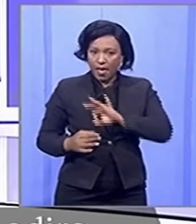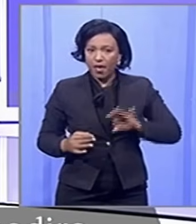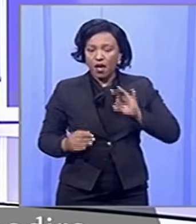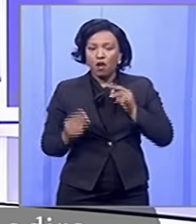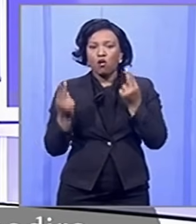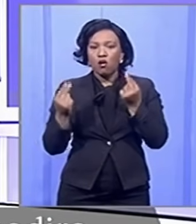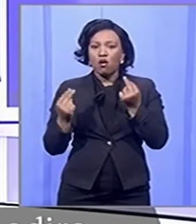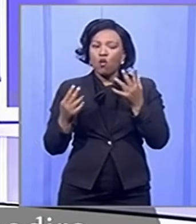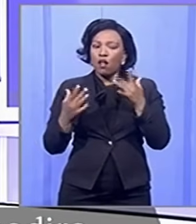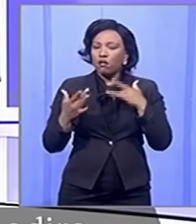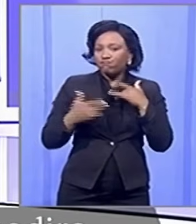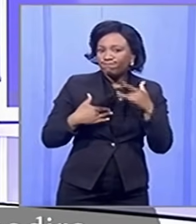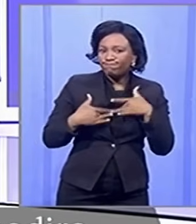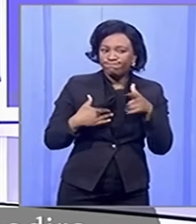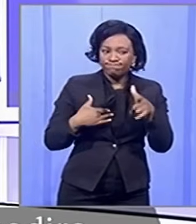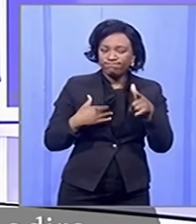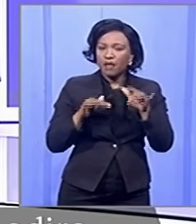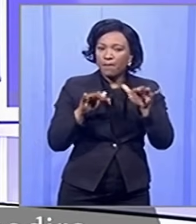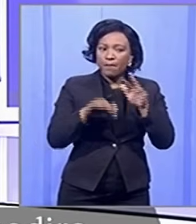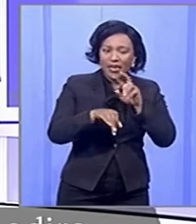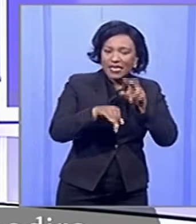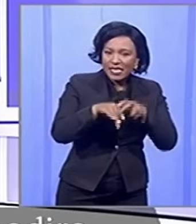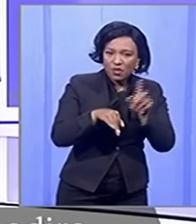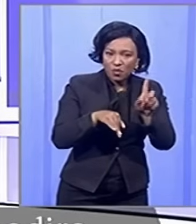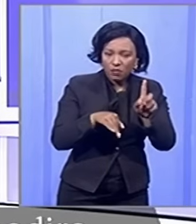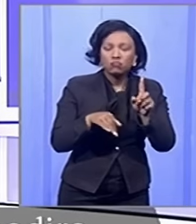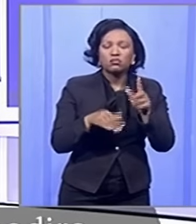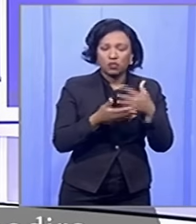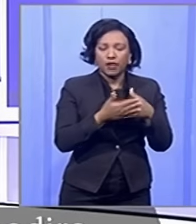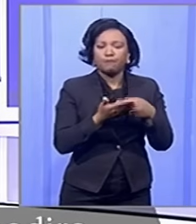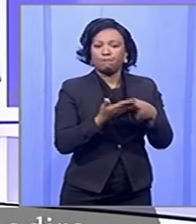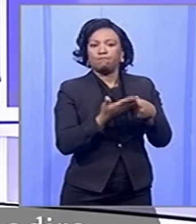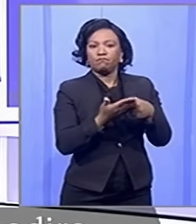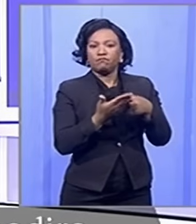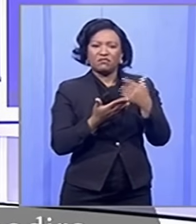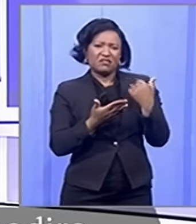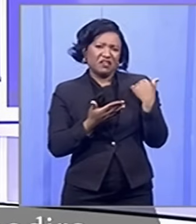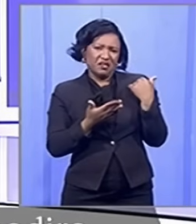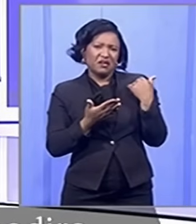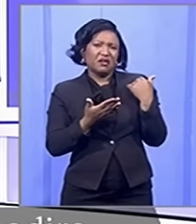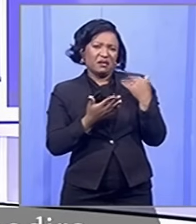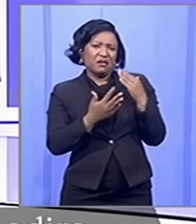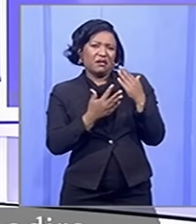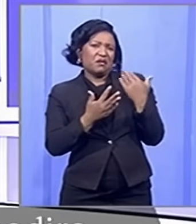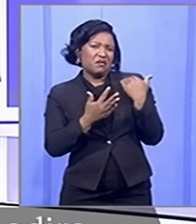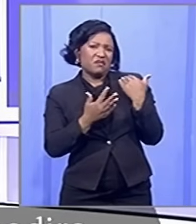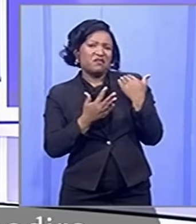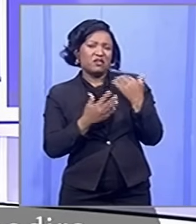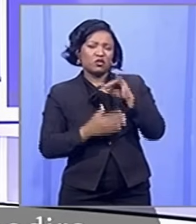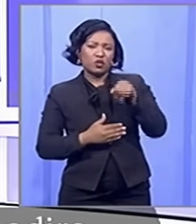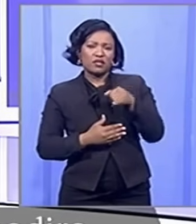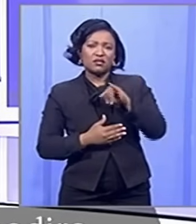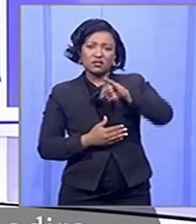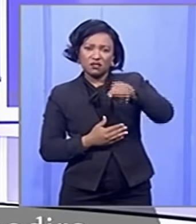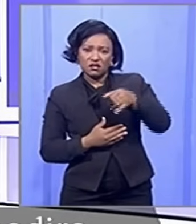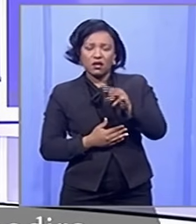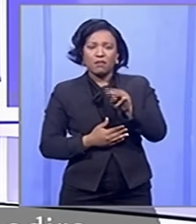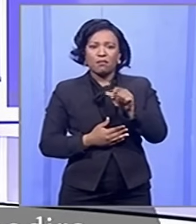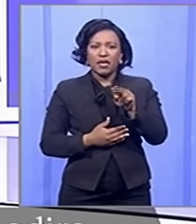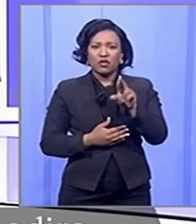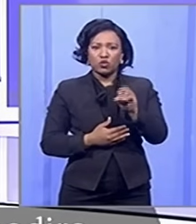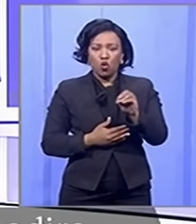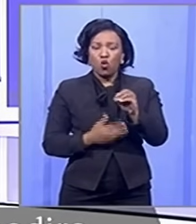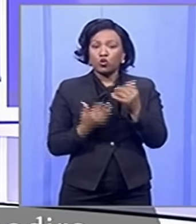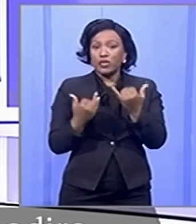dikgatlhego tša badudi. Se se diregile ka morago ga boipelaetšo bja khutšo ka Johannesburg Metro Center mesong